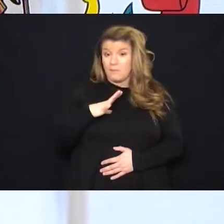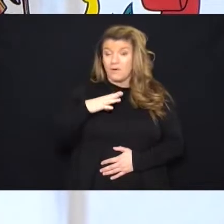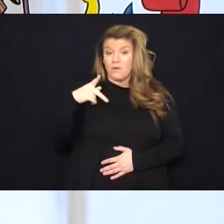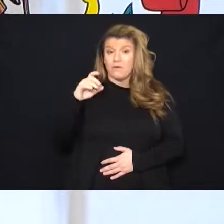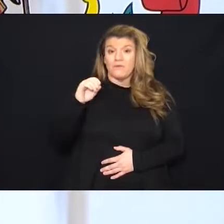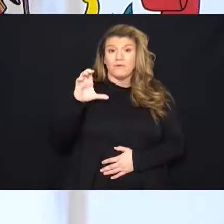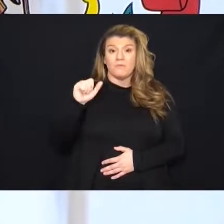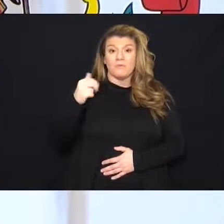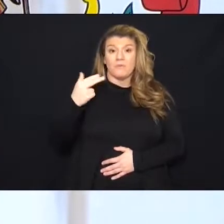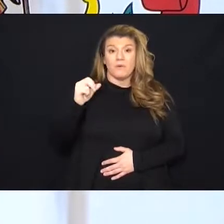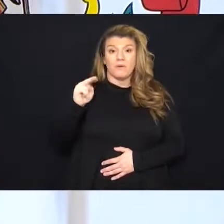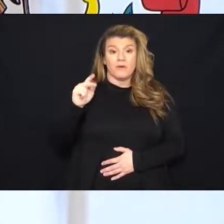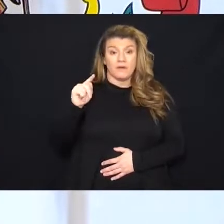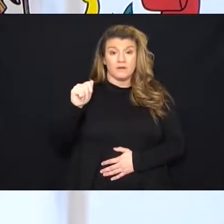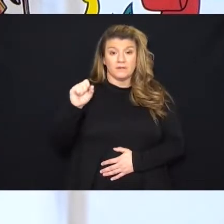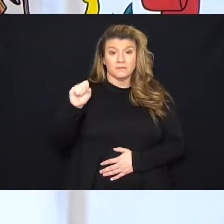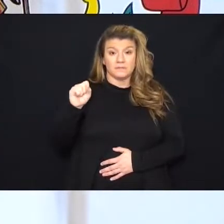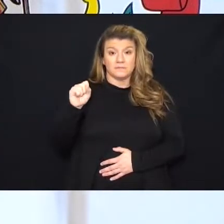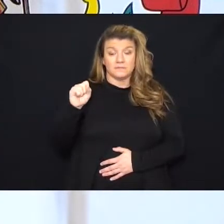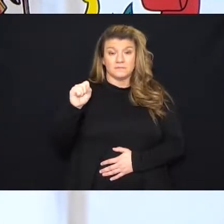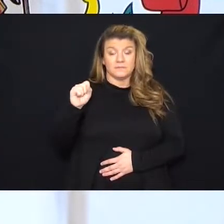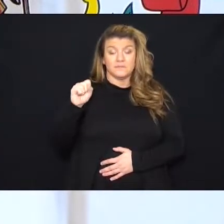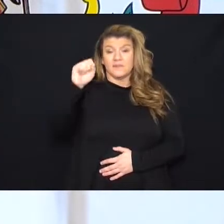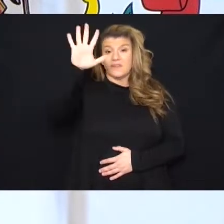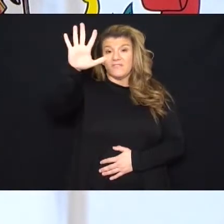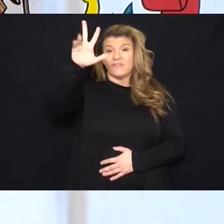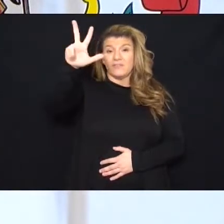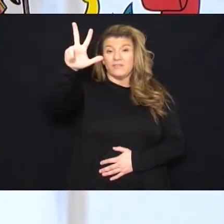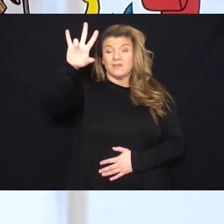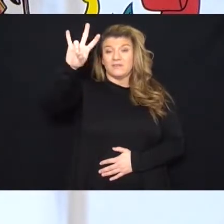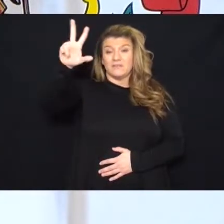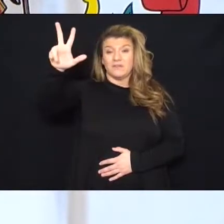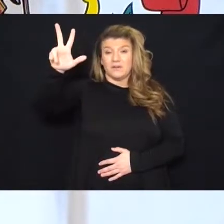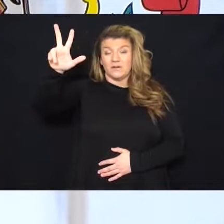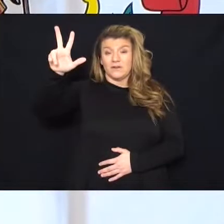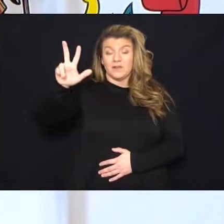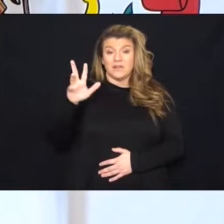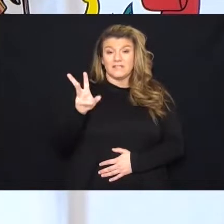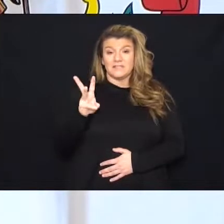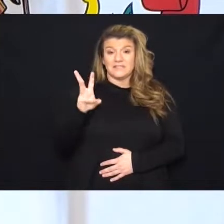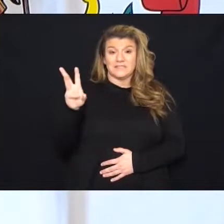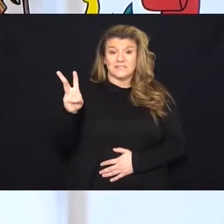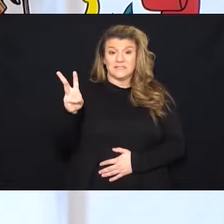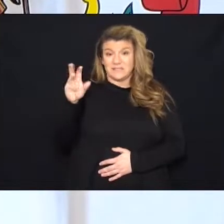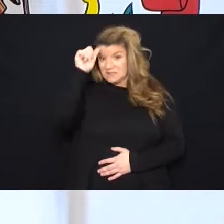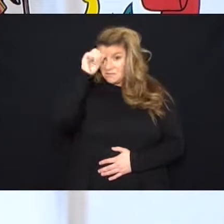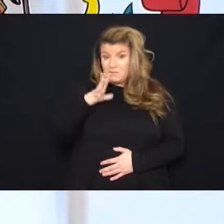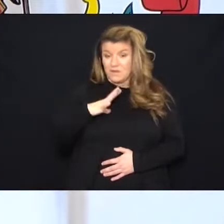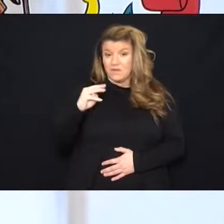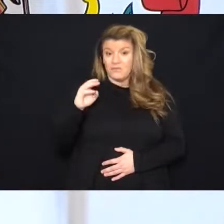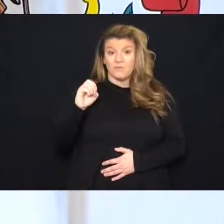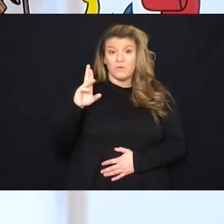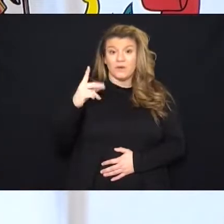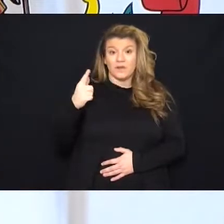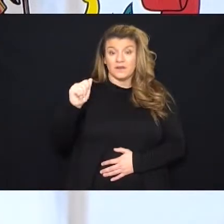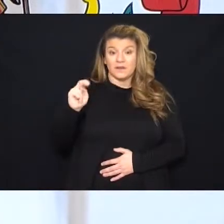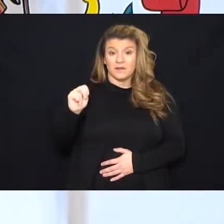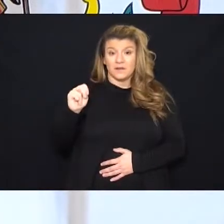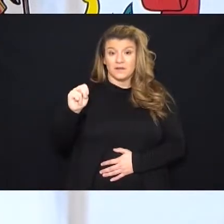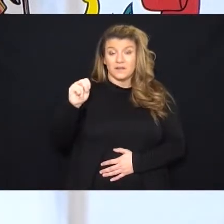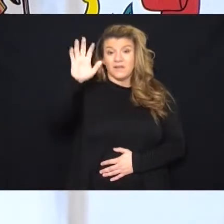Pocahontas County. The 5,373rd death, a 66-year-old male from Morgan County.